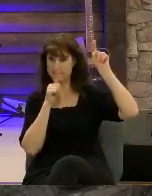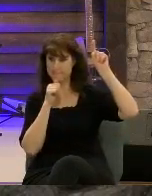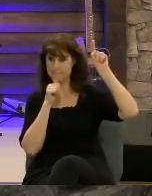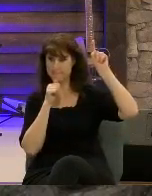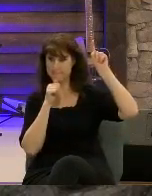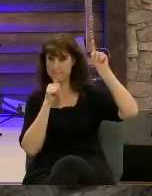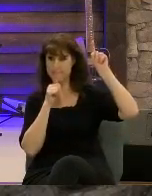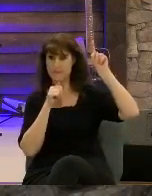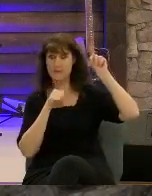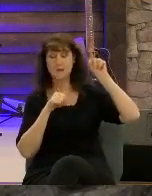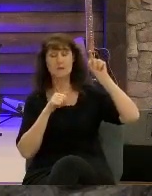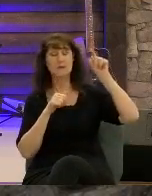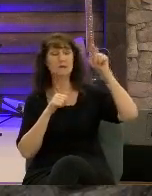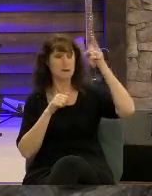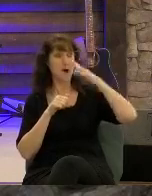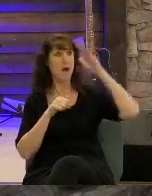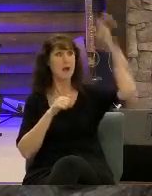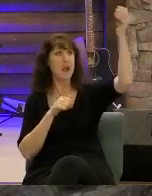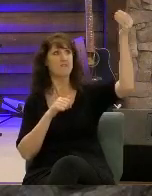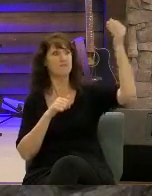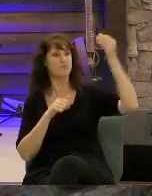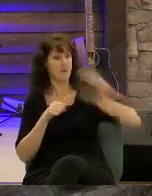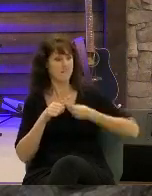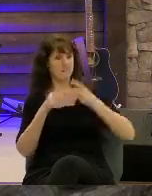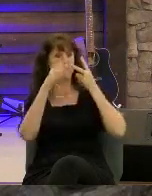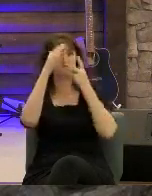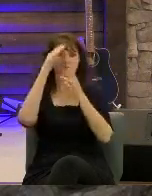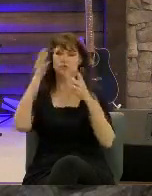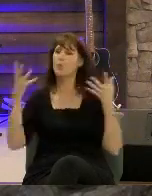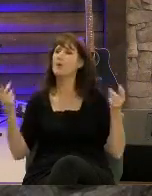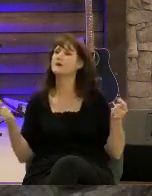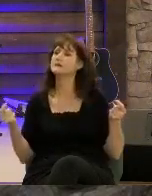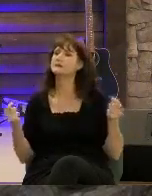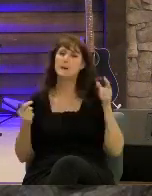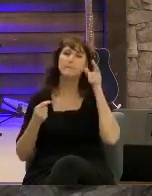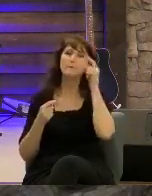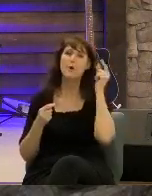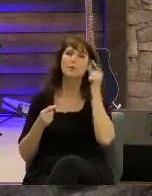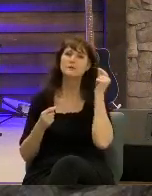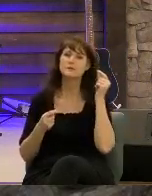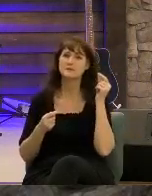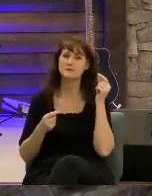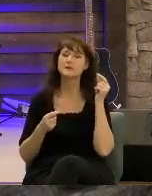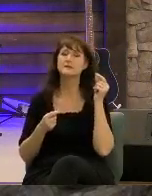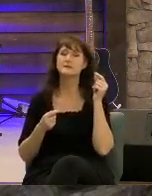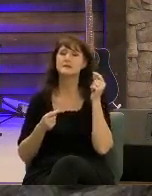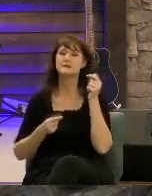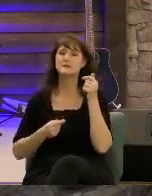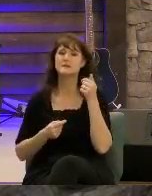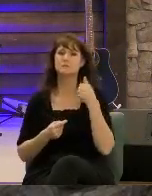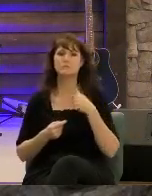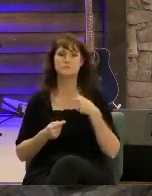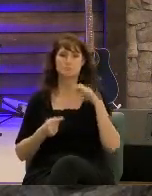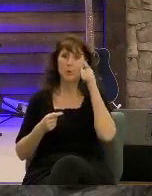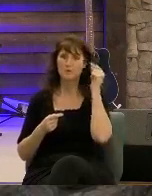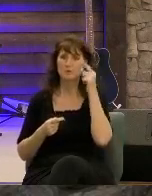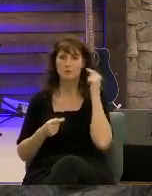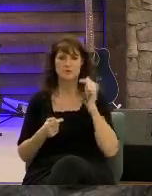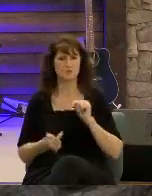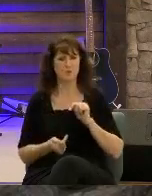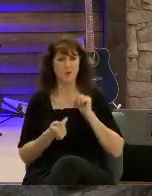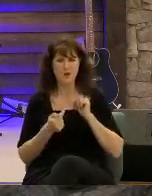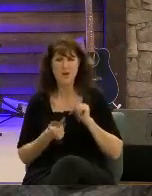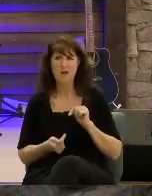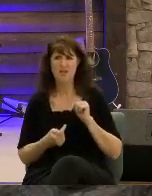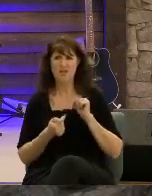gave him a vision, right? The vision was, Moses, you will, and remember, Moses was struggling with this, right?